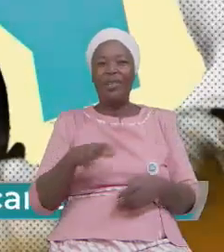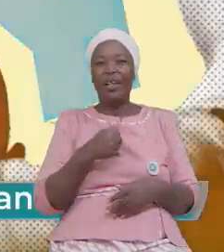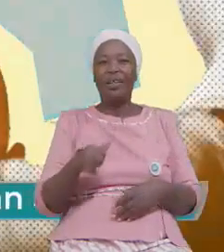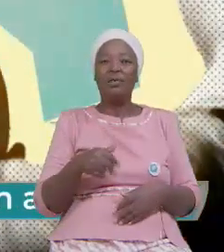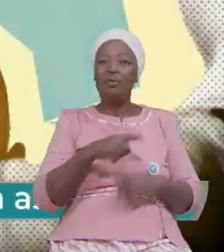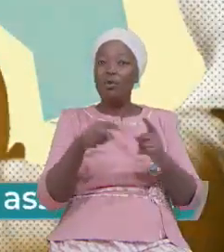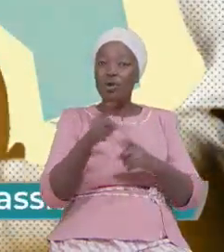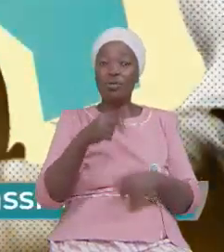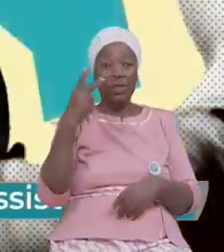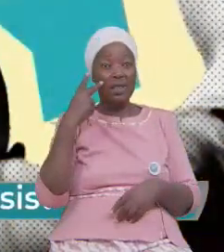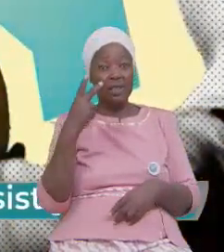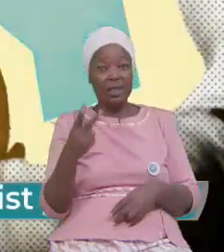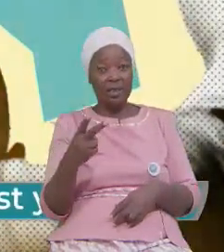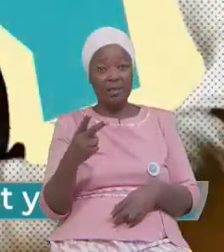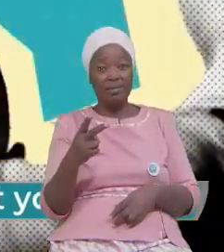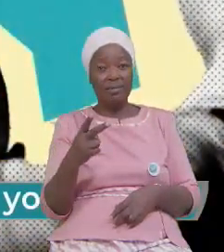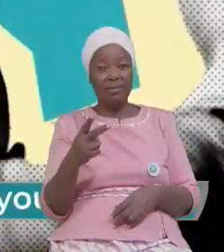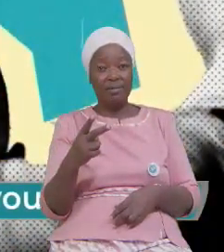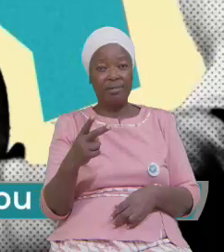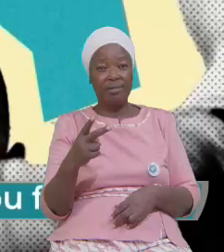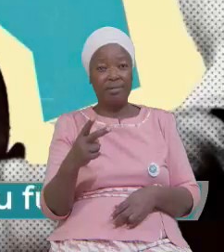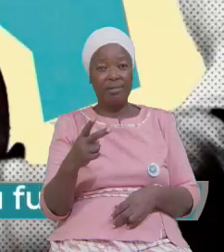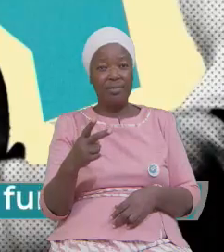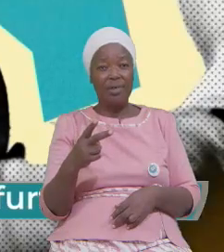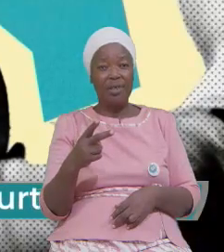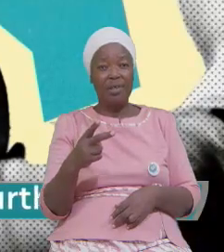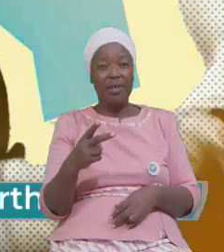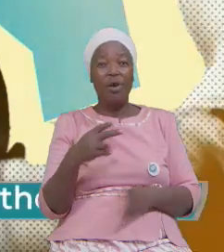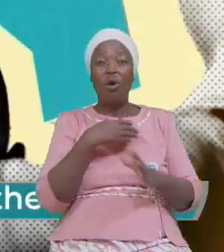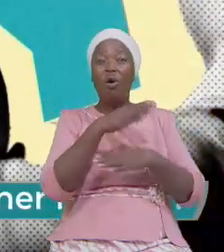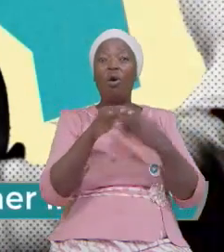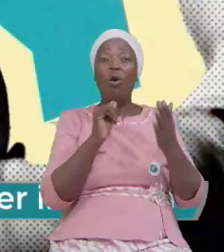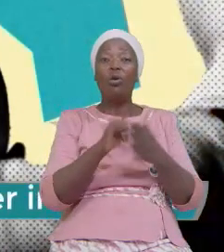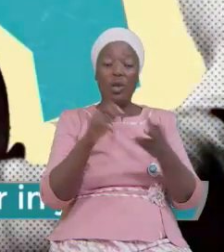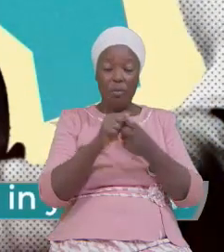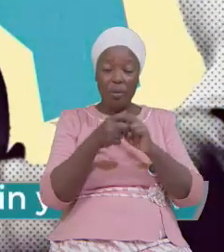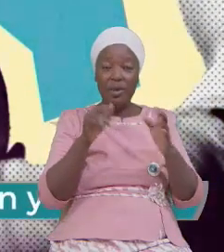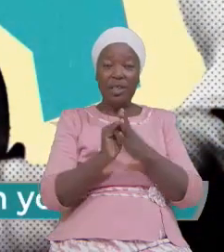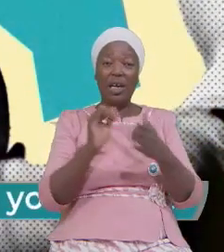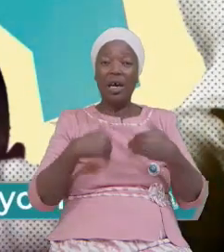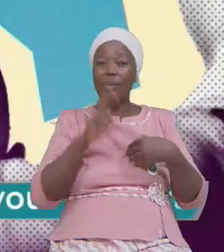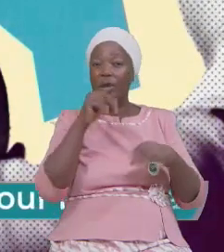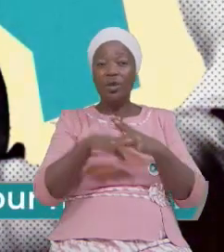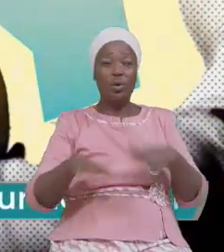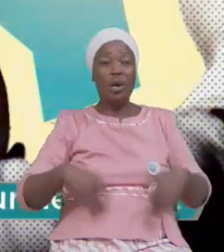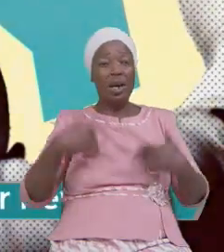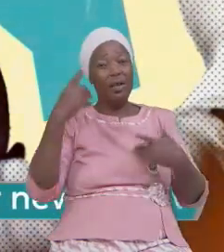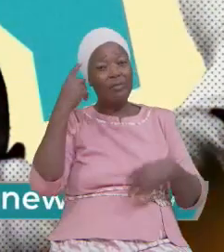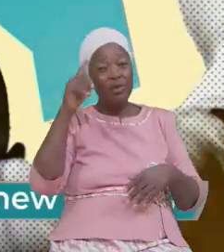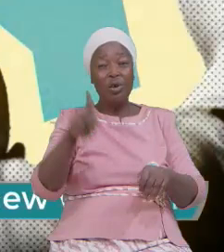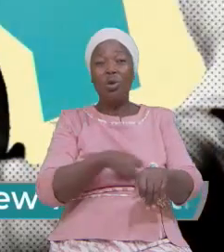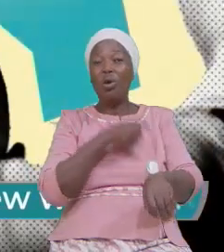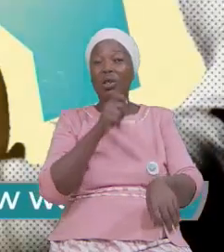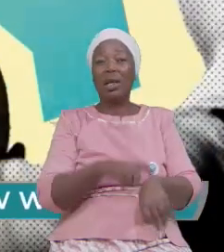see the watchers that have been set against your life for a long time. They are going to